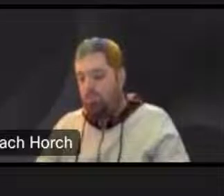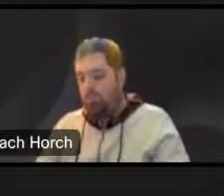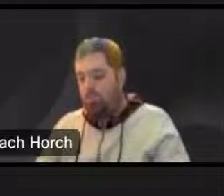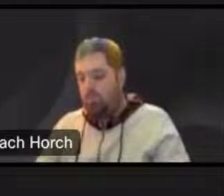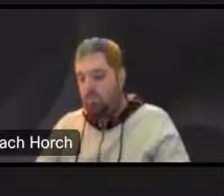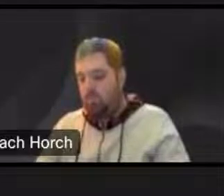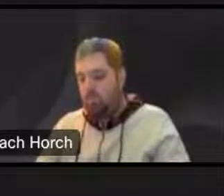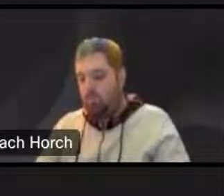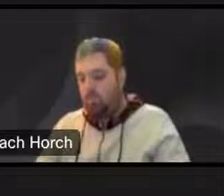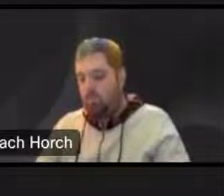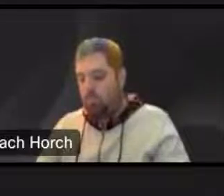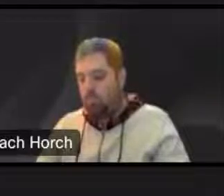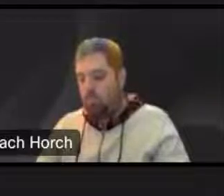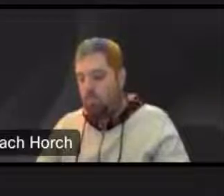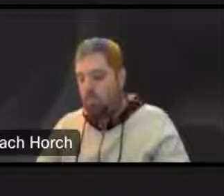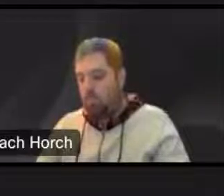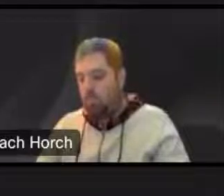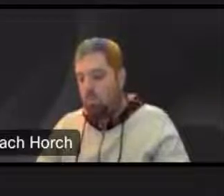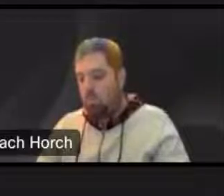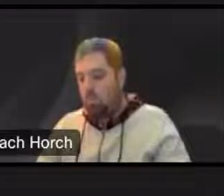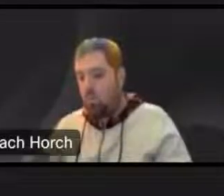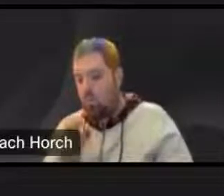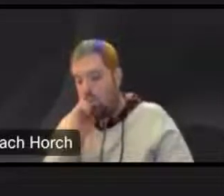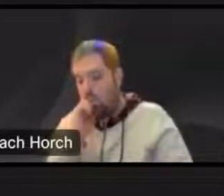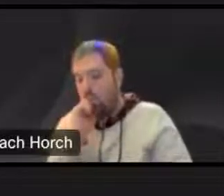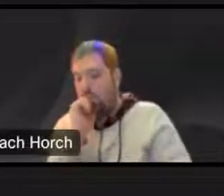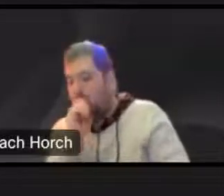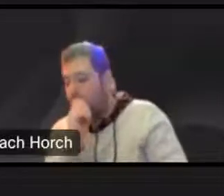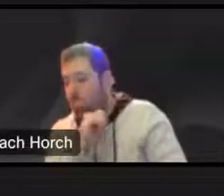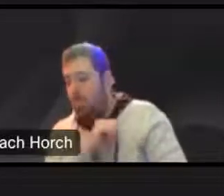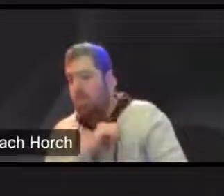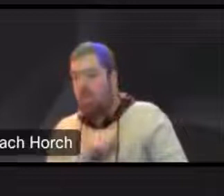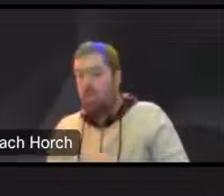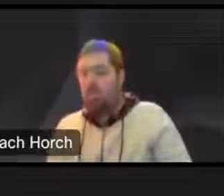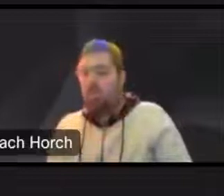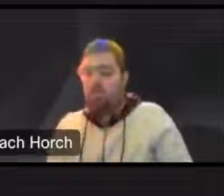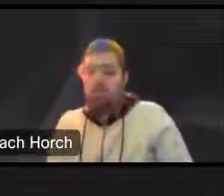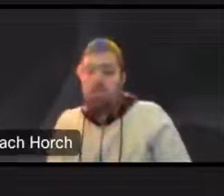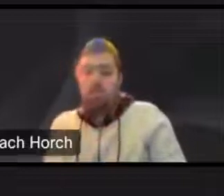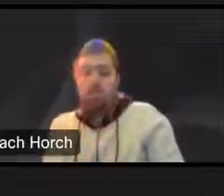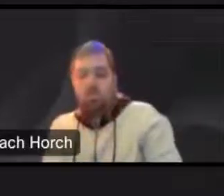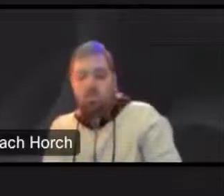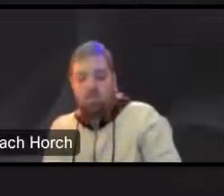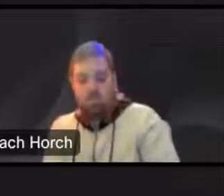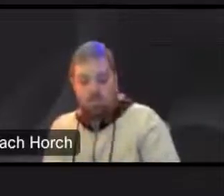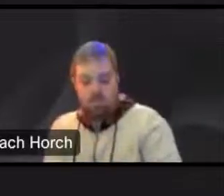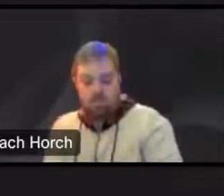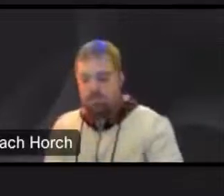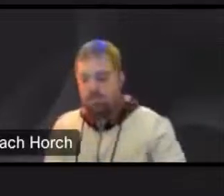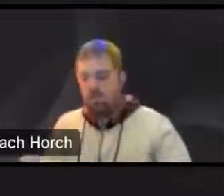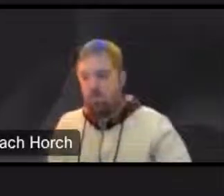training a couple years ago, then you should have received a survey from Southside they are trying to identify how